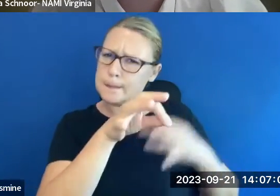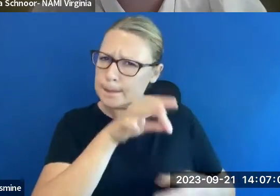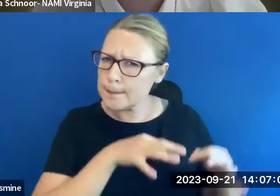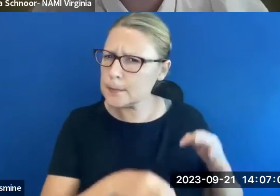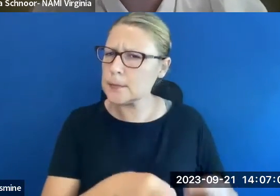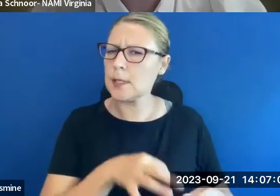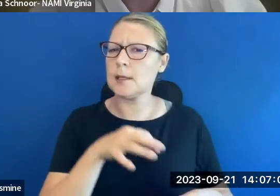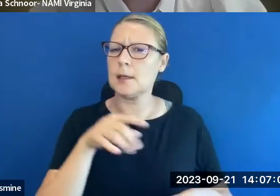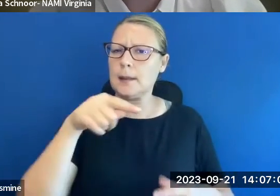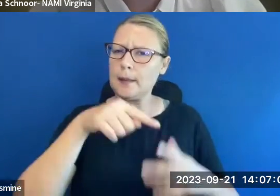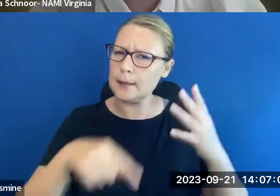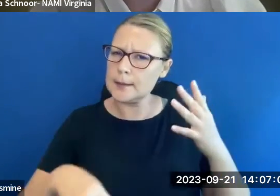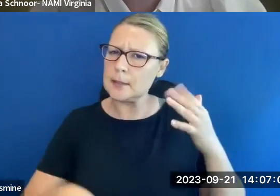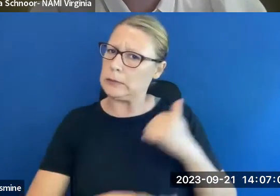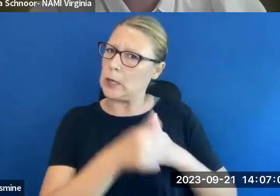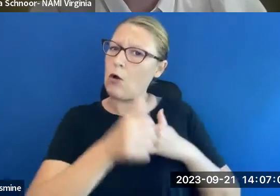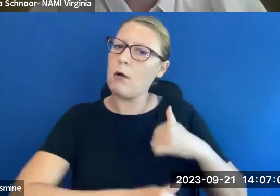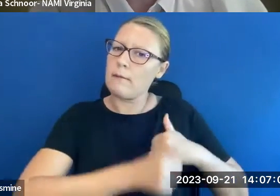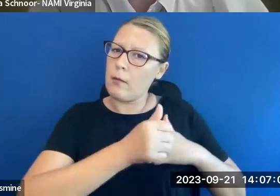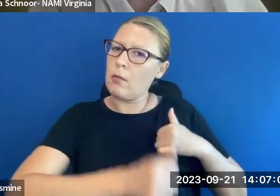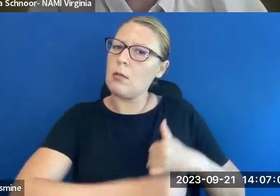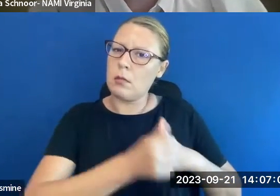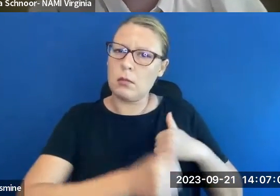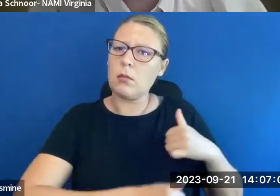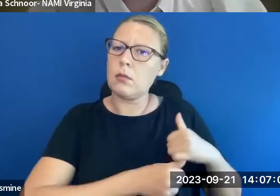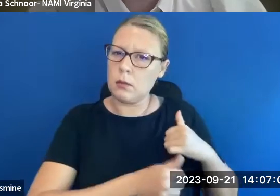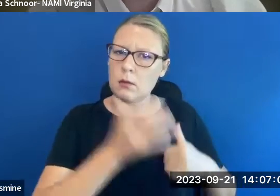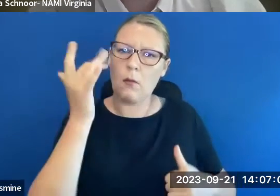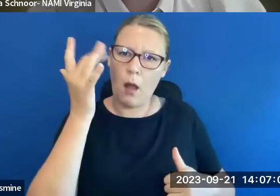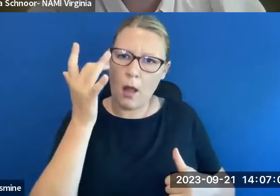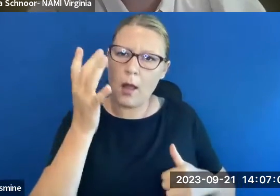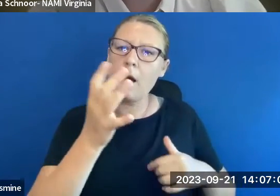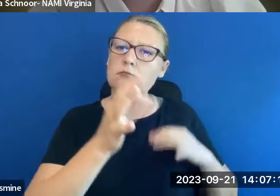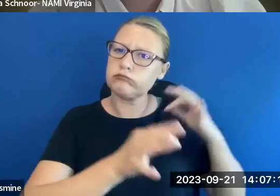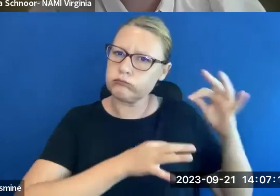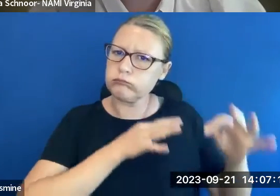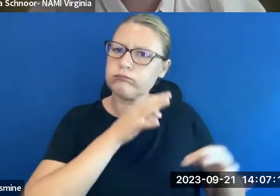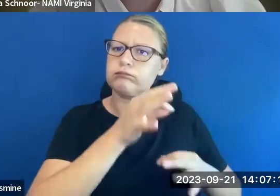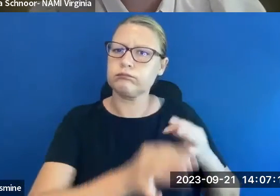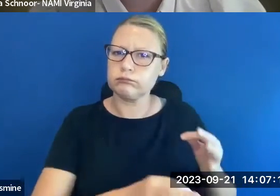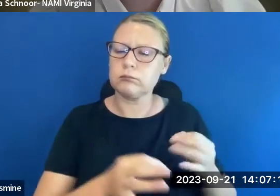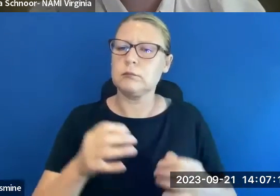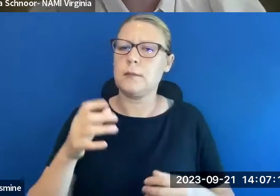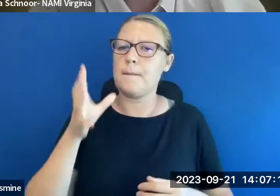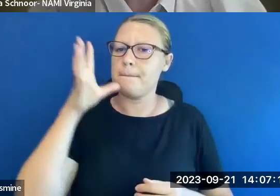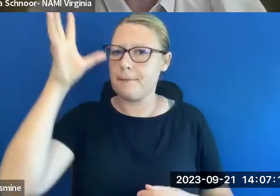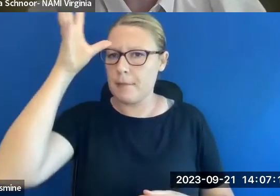are harmful. Because I think as a parent or a caregiver or a guardian,